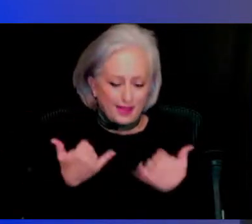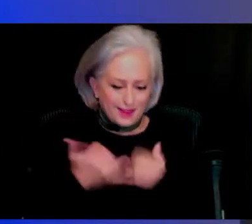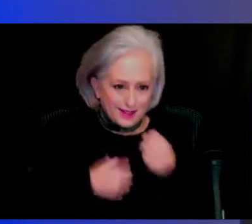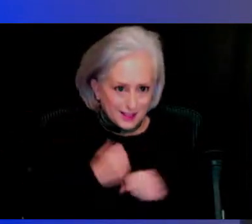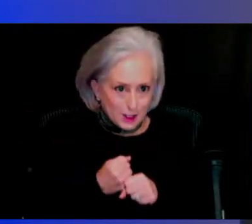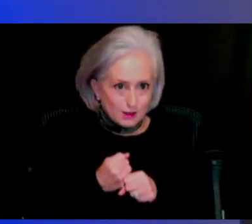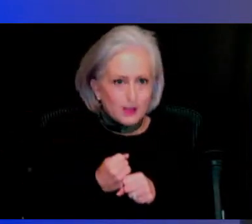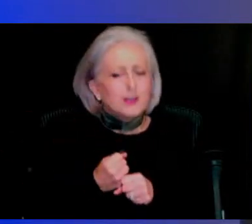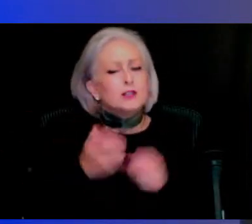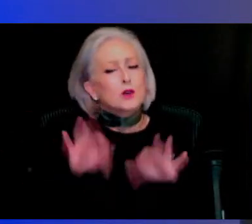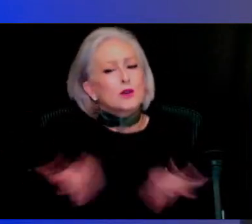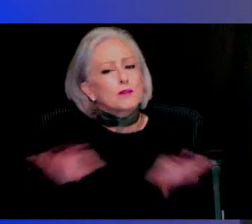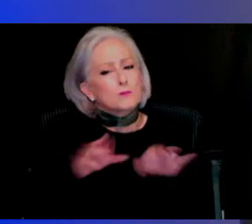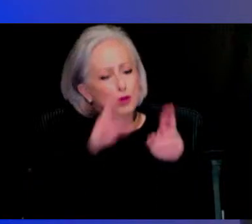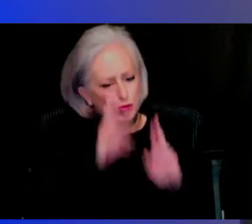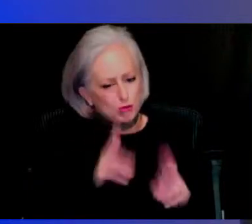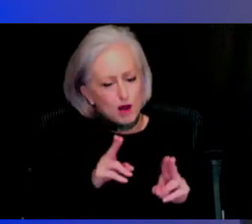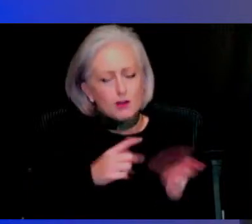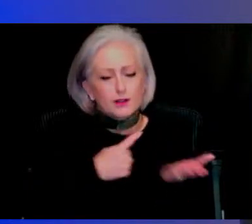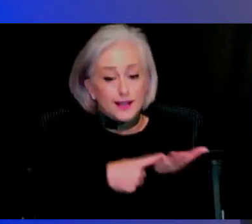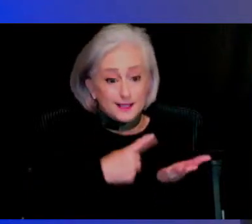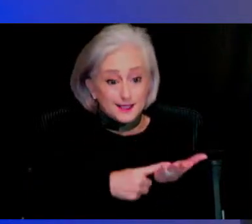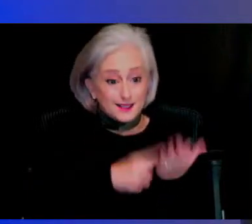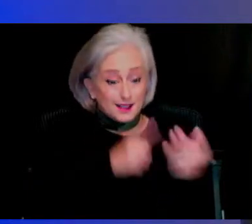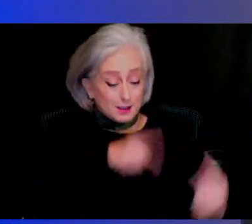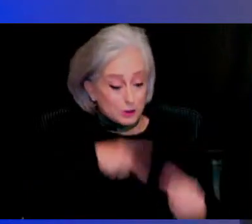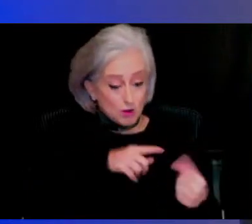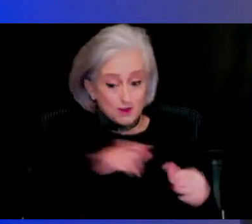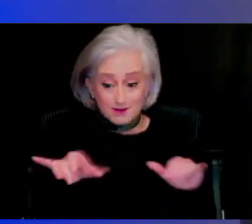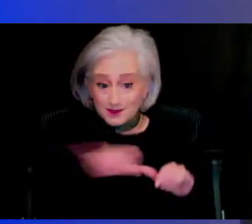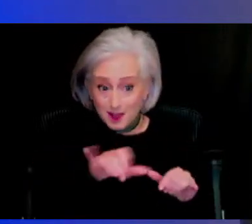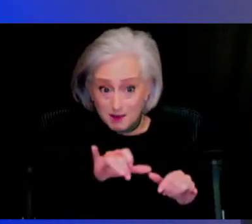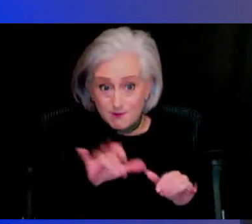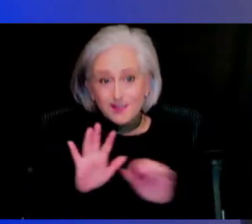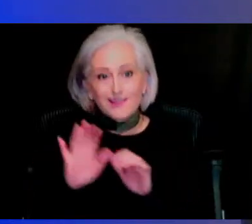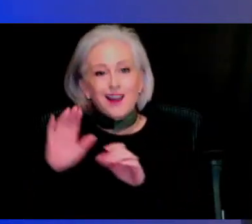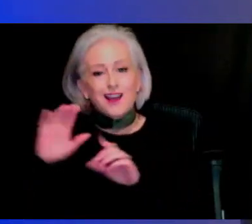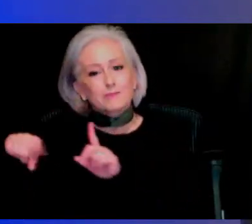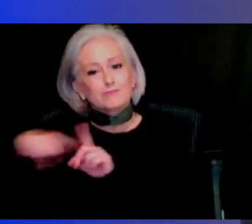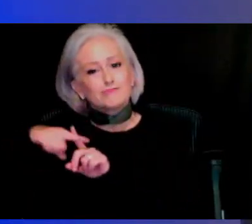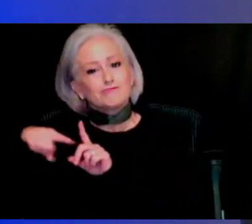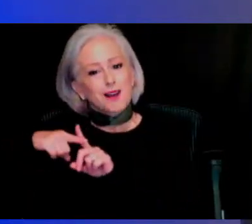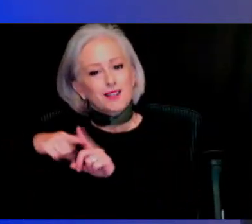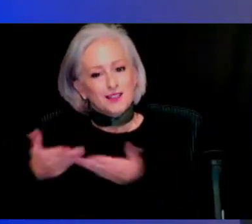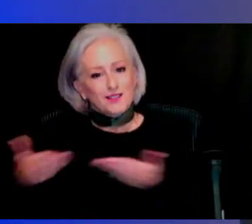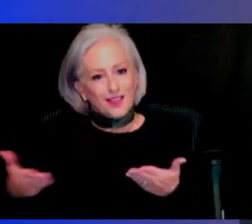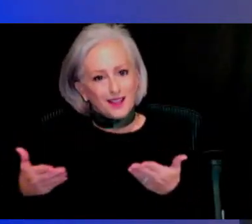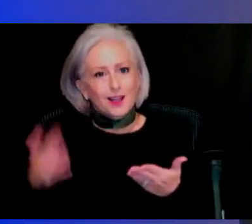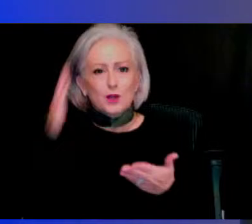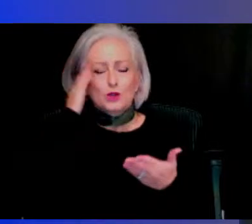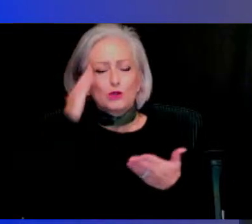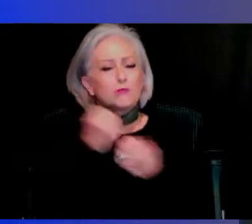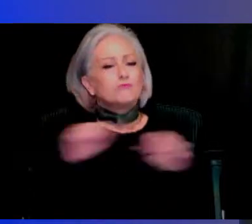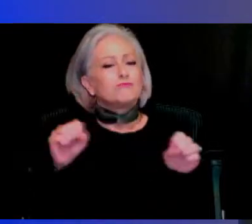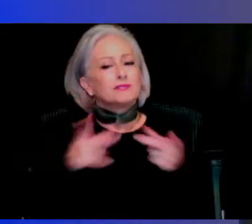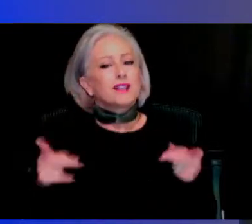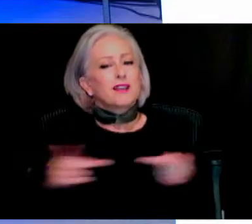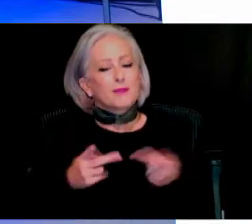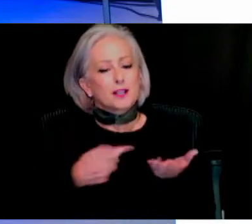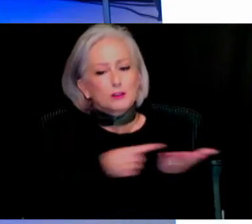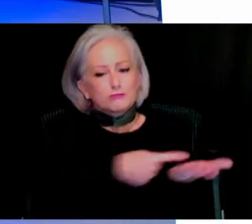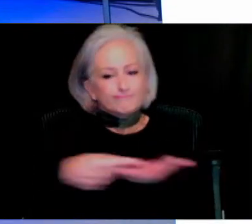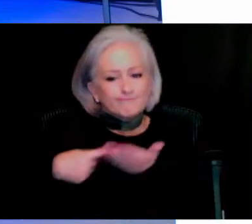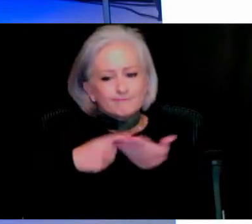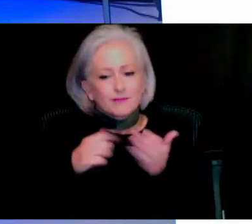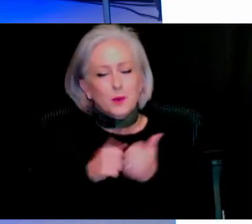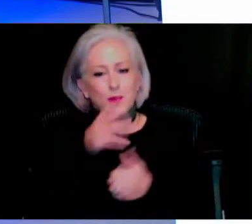for struggles as well and talk about that and make sure that kids know they have a safe space to talk with their parents and talk about the struggles as well. Yeah, and not make